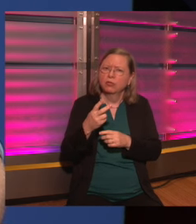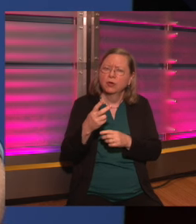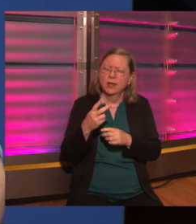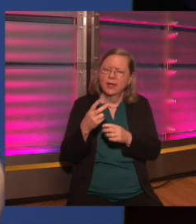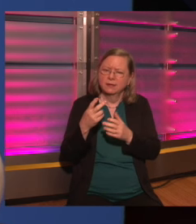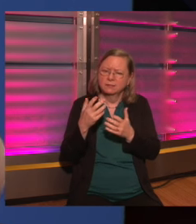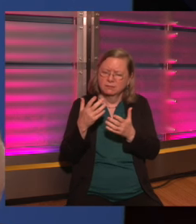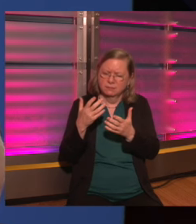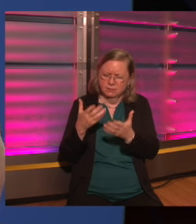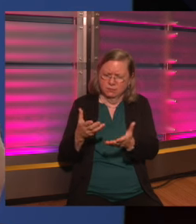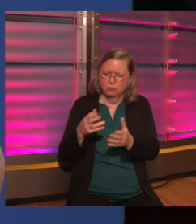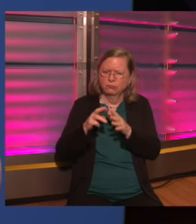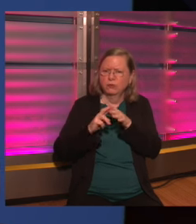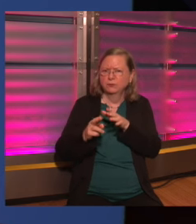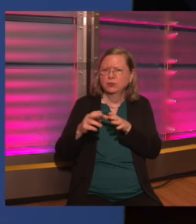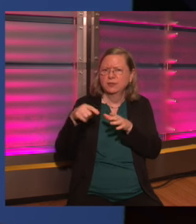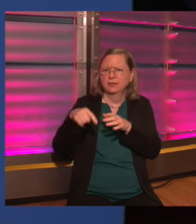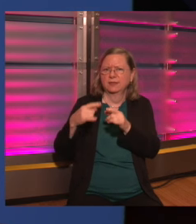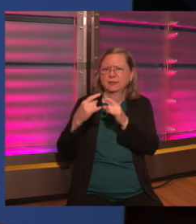camp,